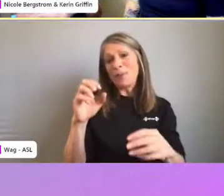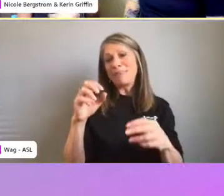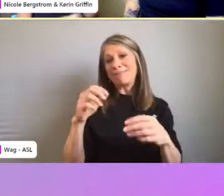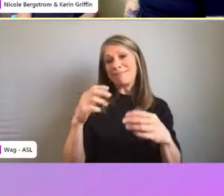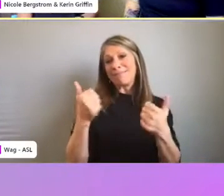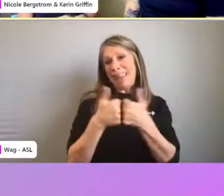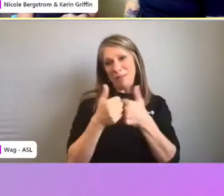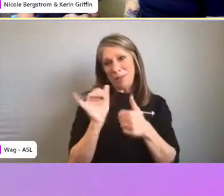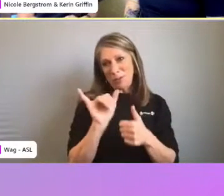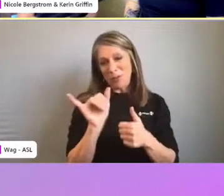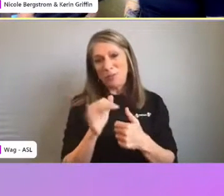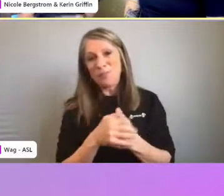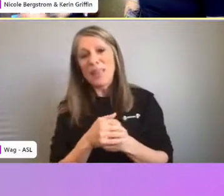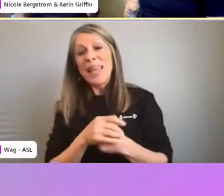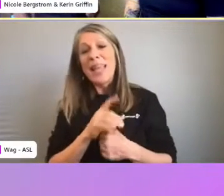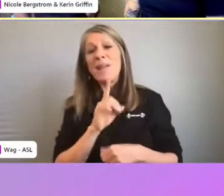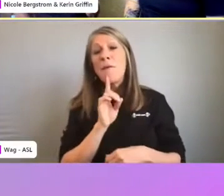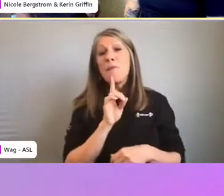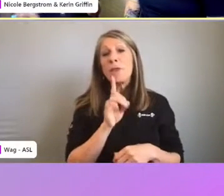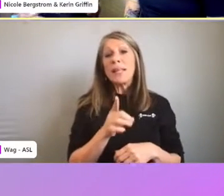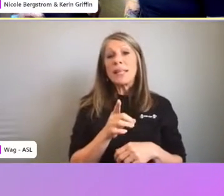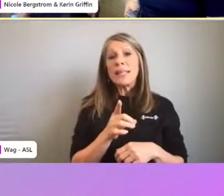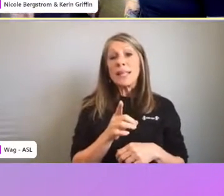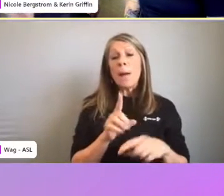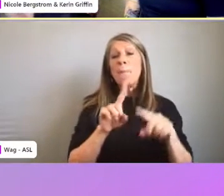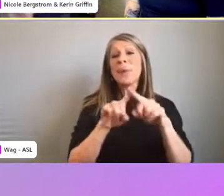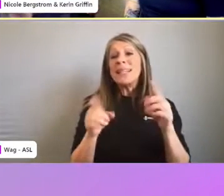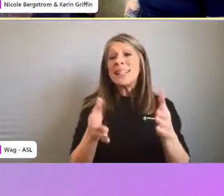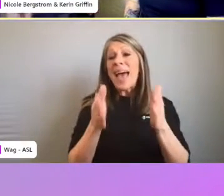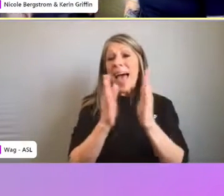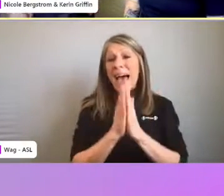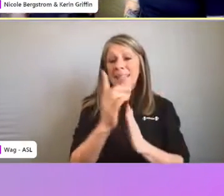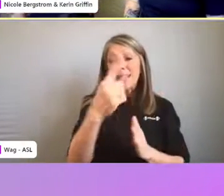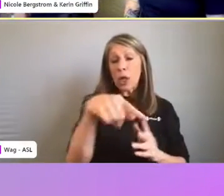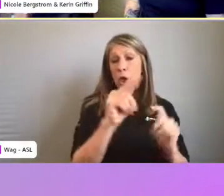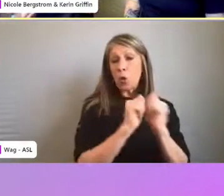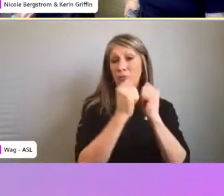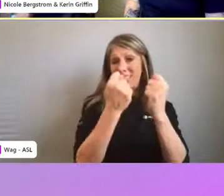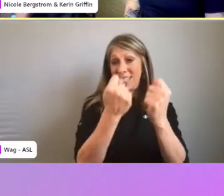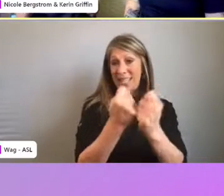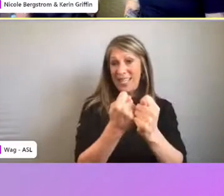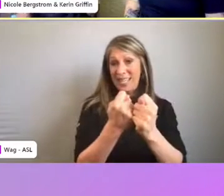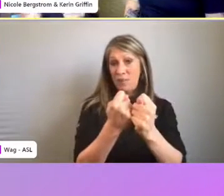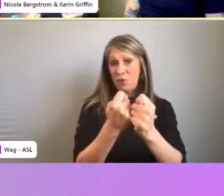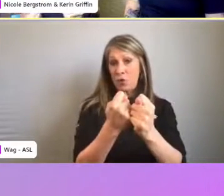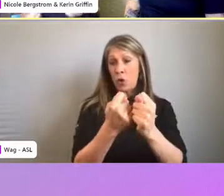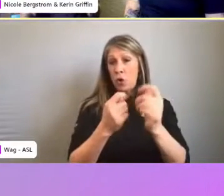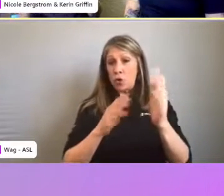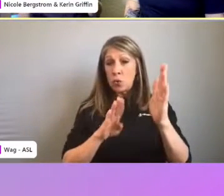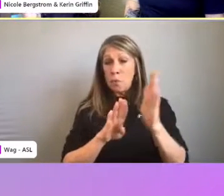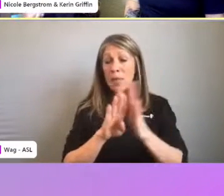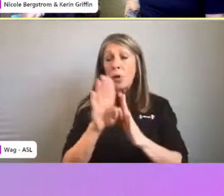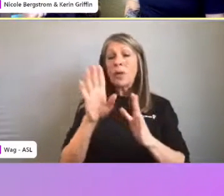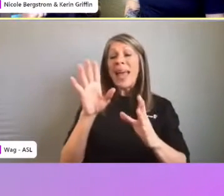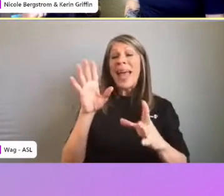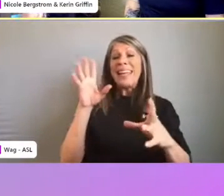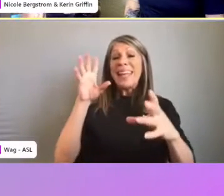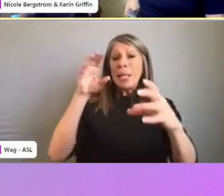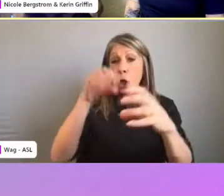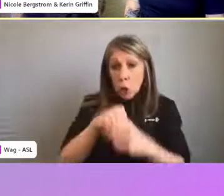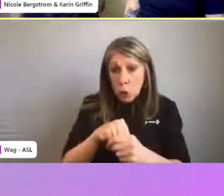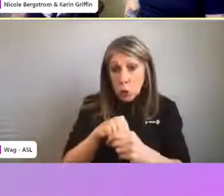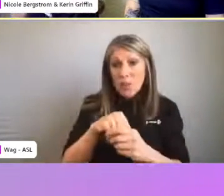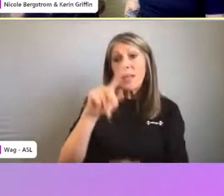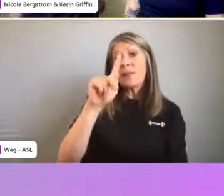once again, folks, but it is the asking these teams to build an inclusive tic-tac-toe